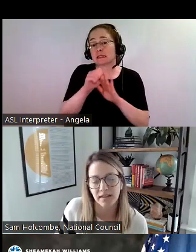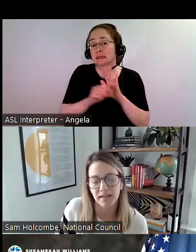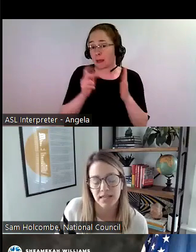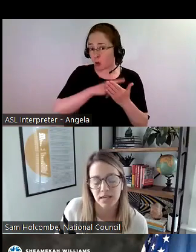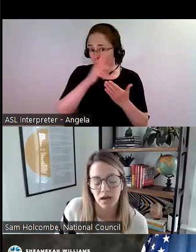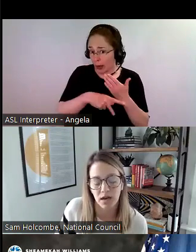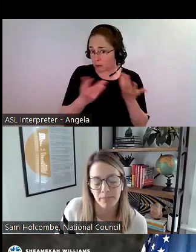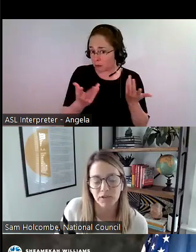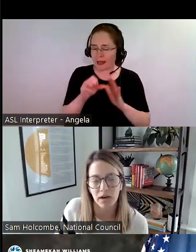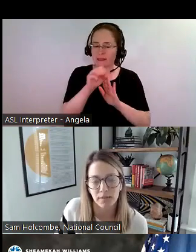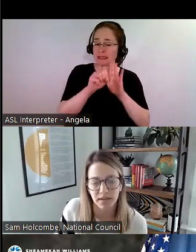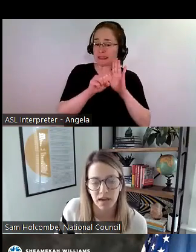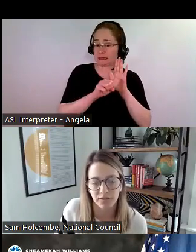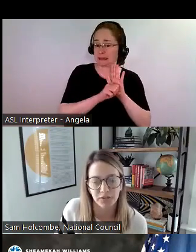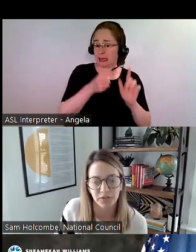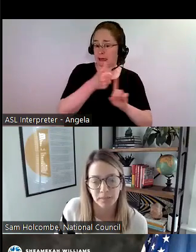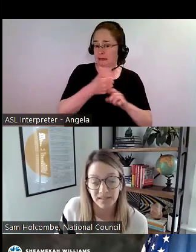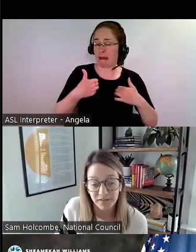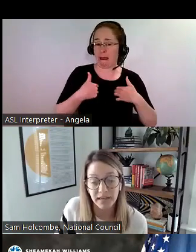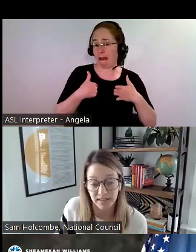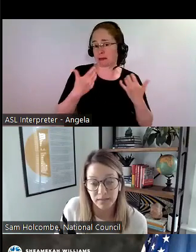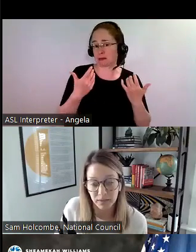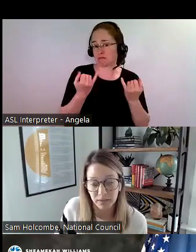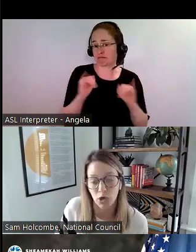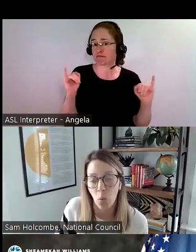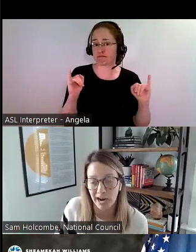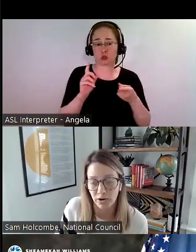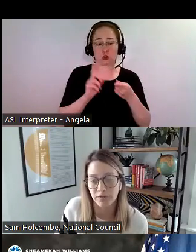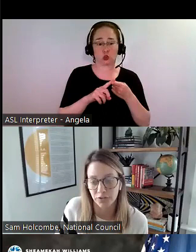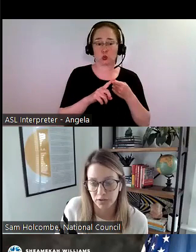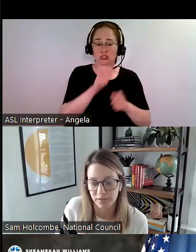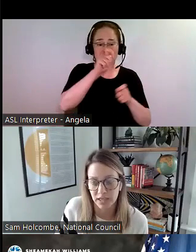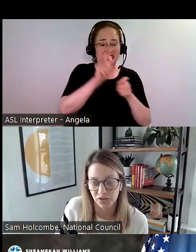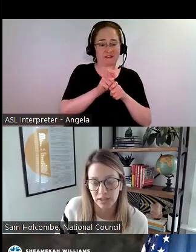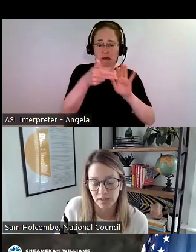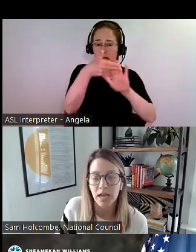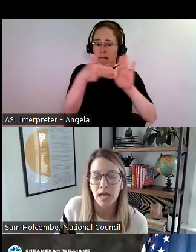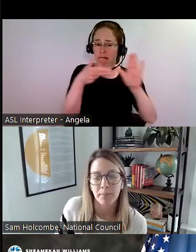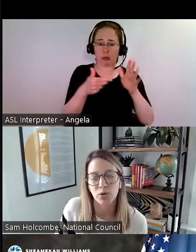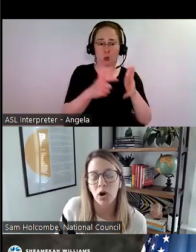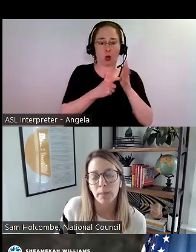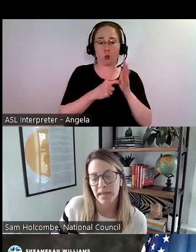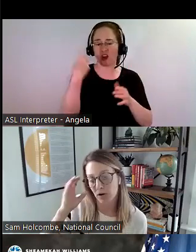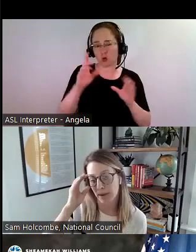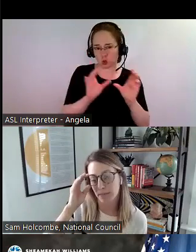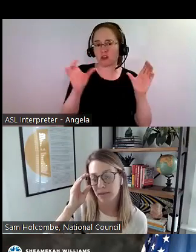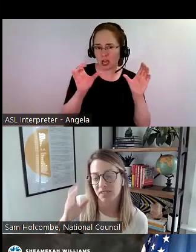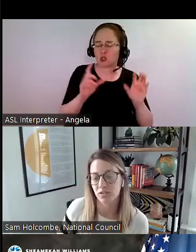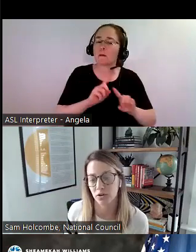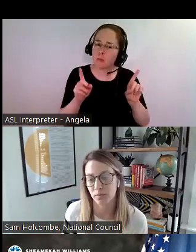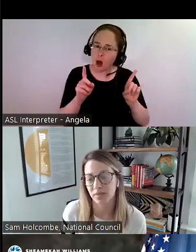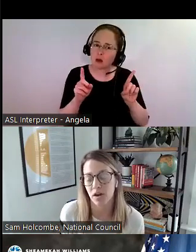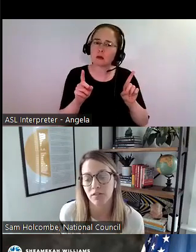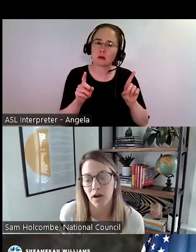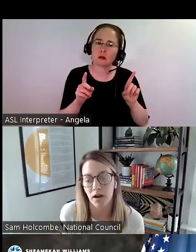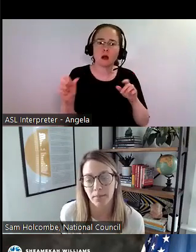programs, the state has the autonomy to kind of specify disciplines required for certification, but there are bare